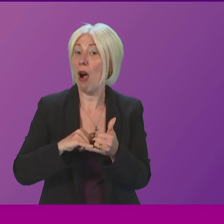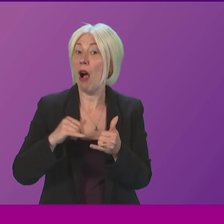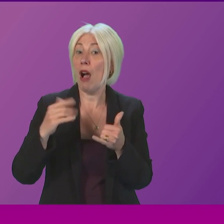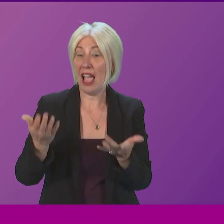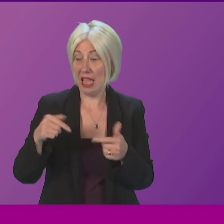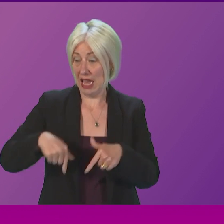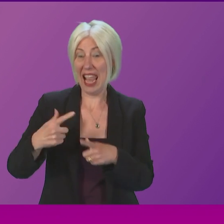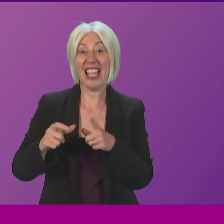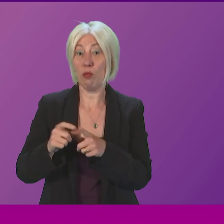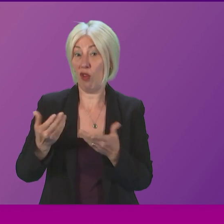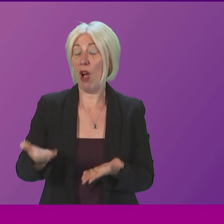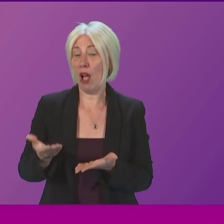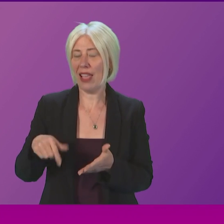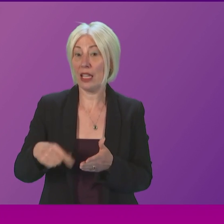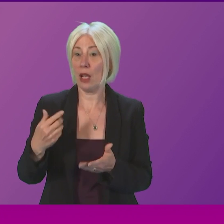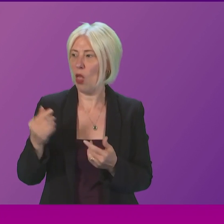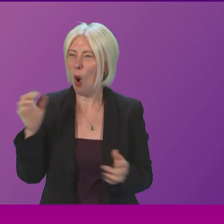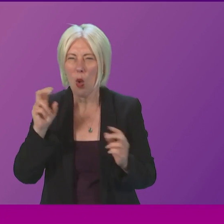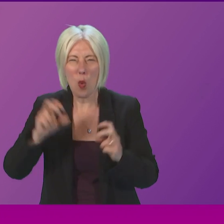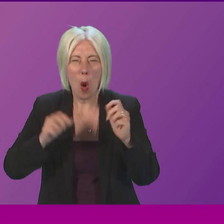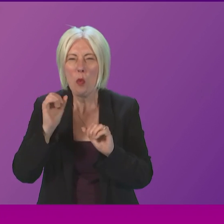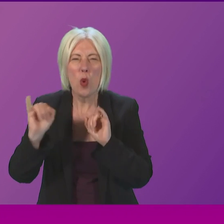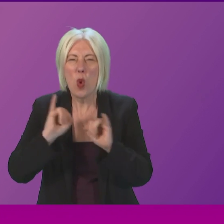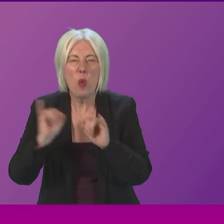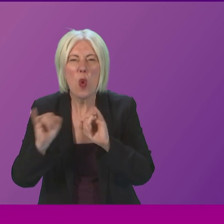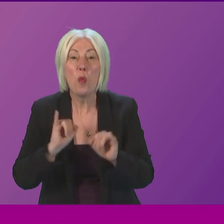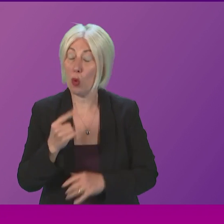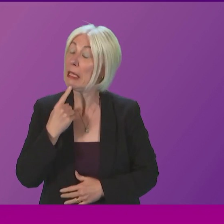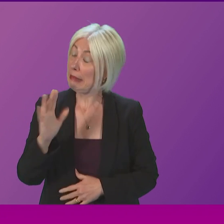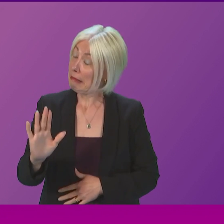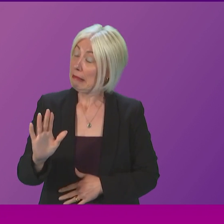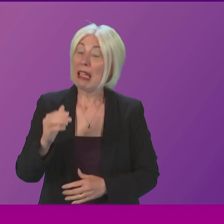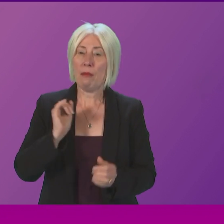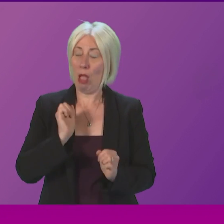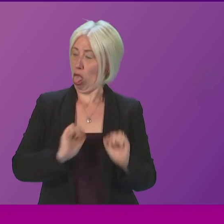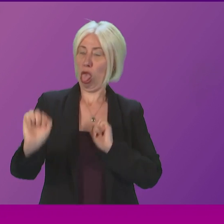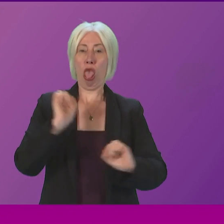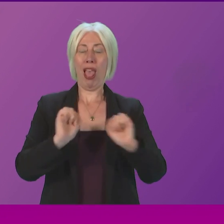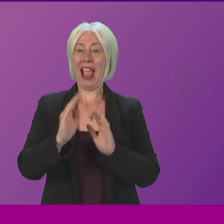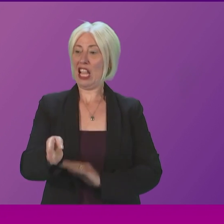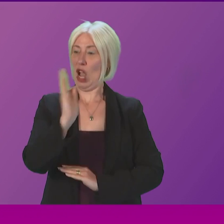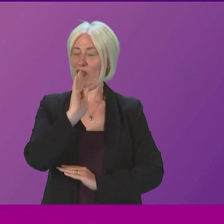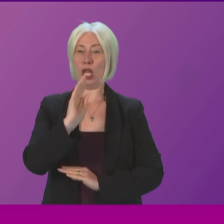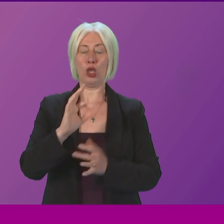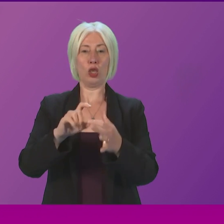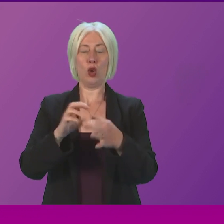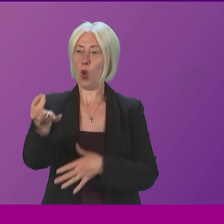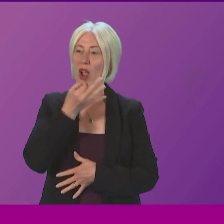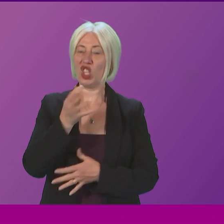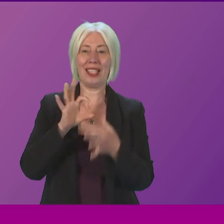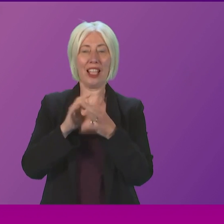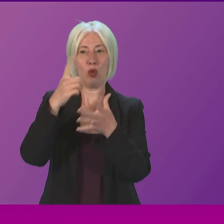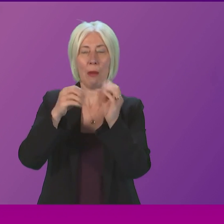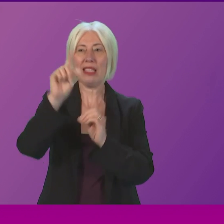Edinburgh. Oh, there's more to come. There's more to come. Moreover, he avoided answering any direct questions about Aberdeen. Rather,